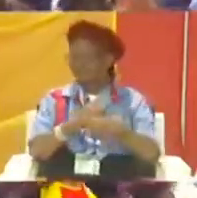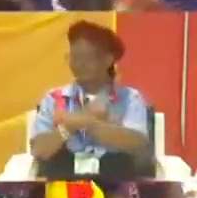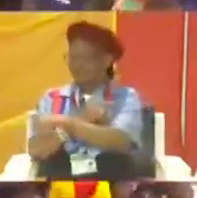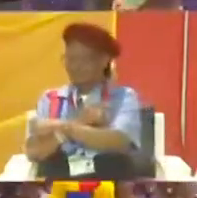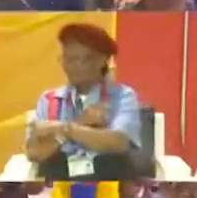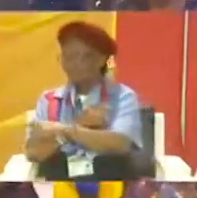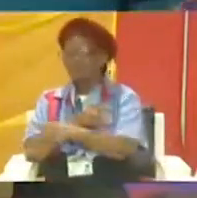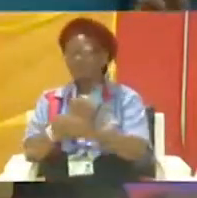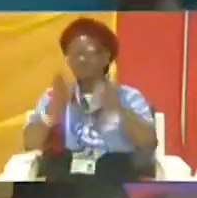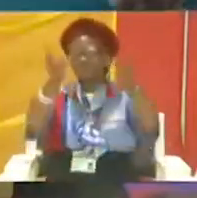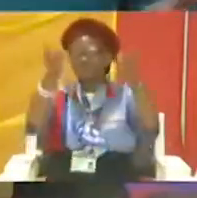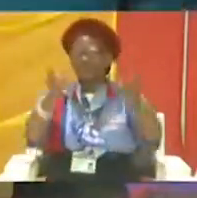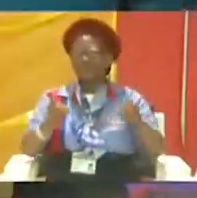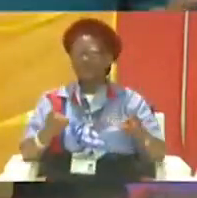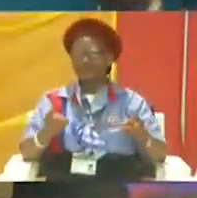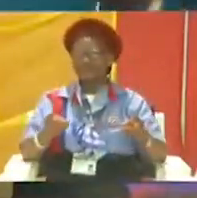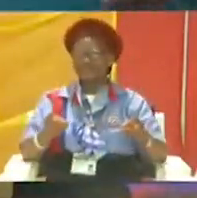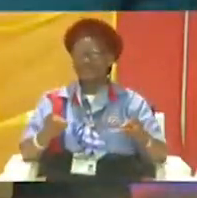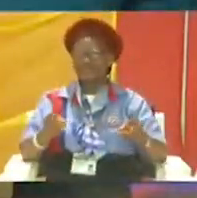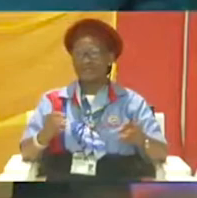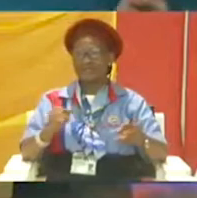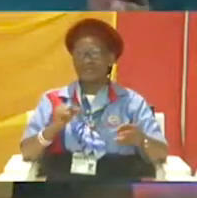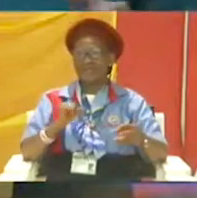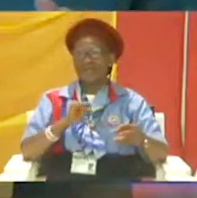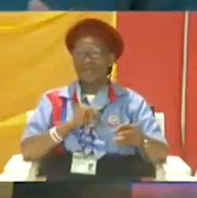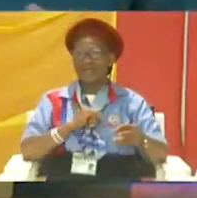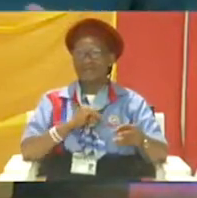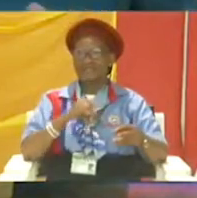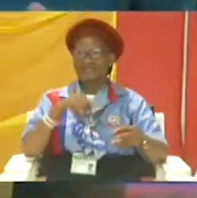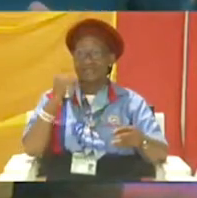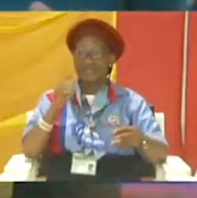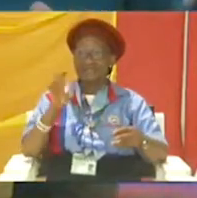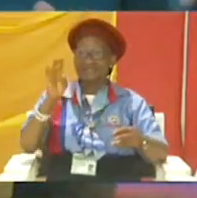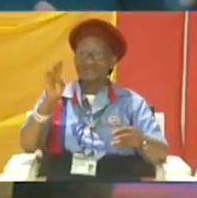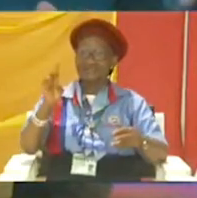I say it's 70th anniversary.